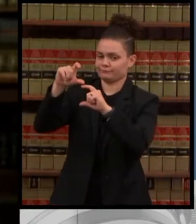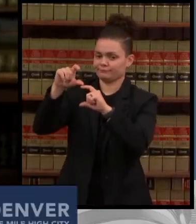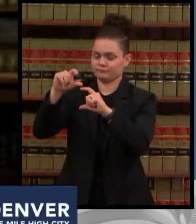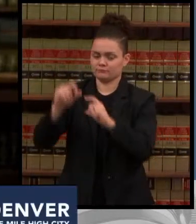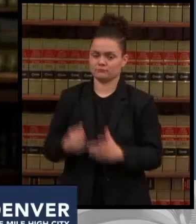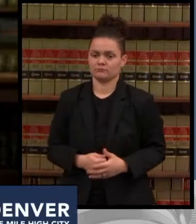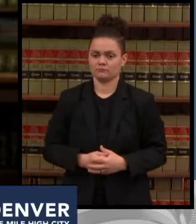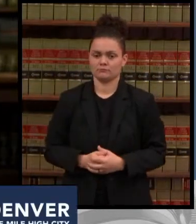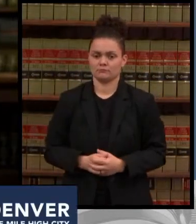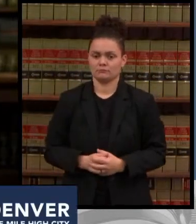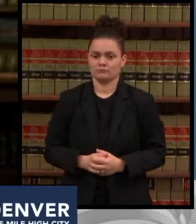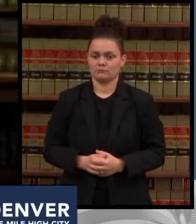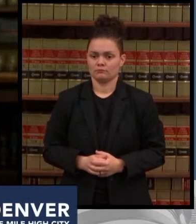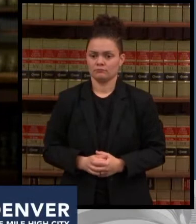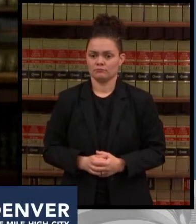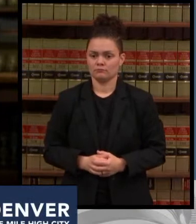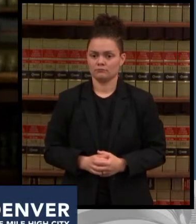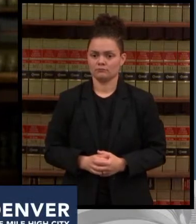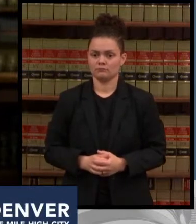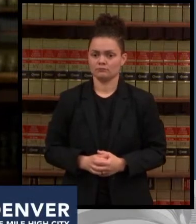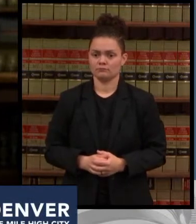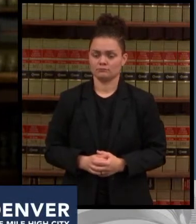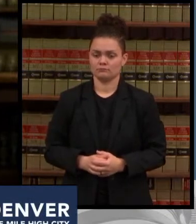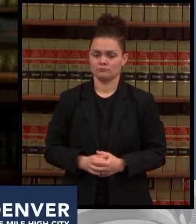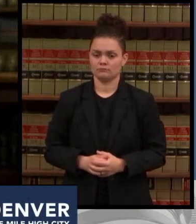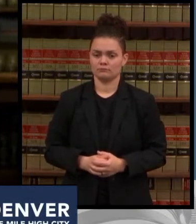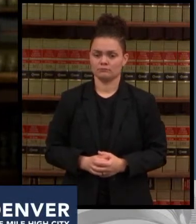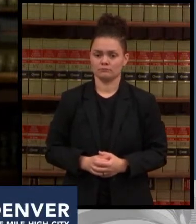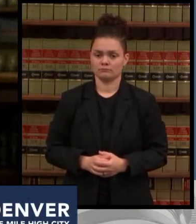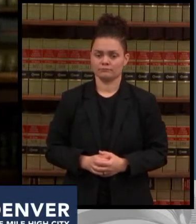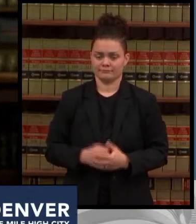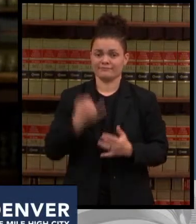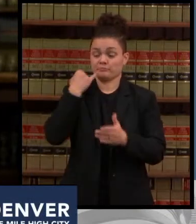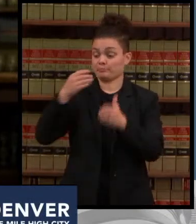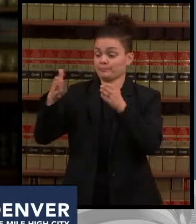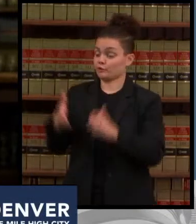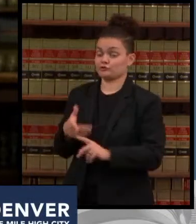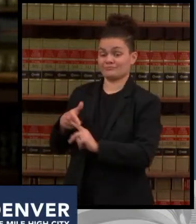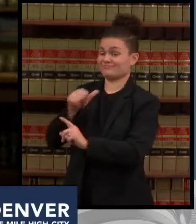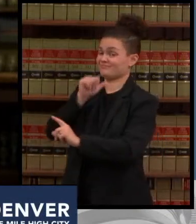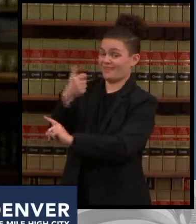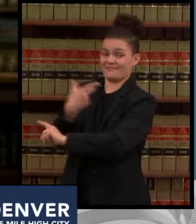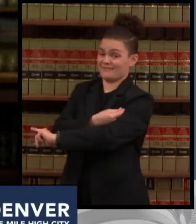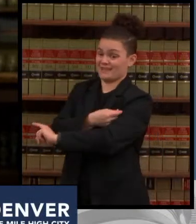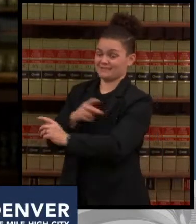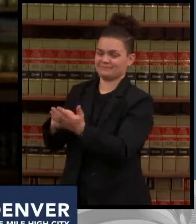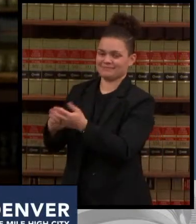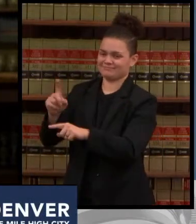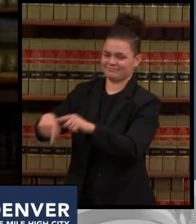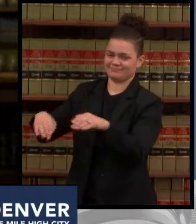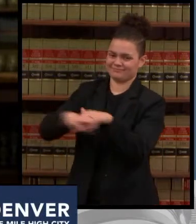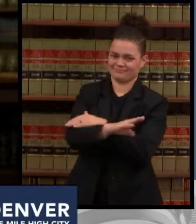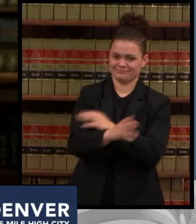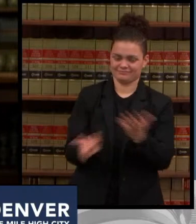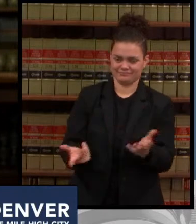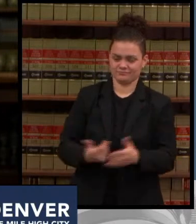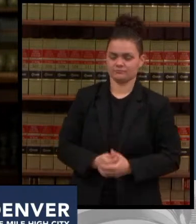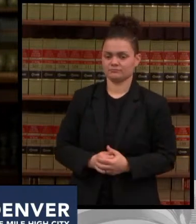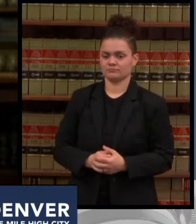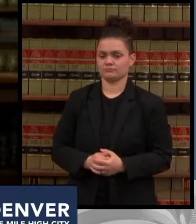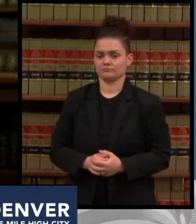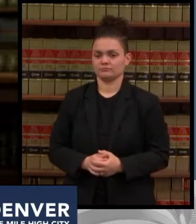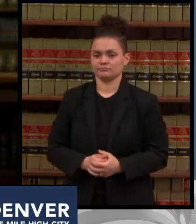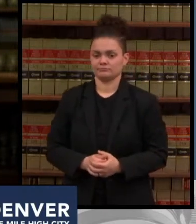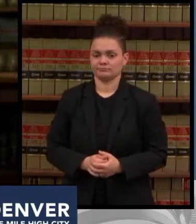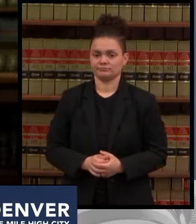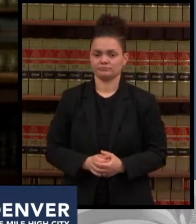in that case, someone who was unvaccinated probably wouldn't be let in. To be very clear, you can always mask